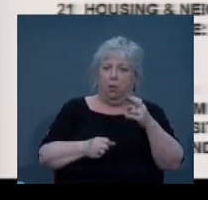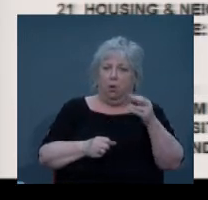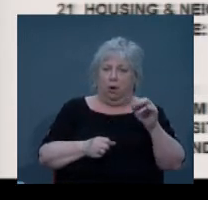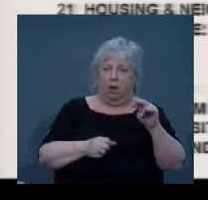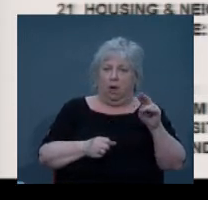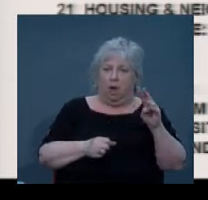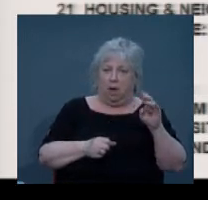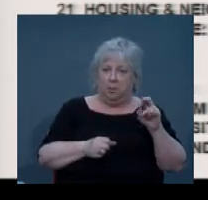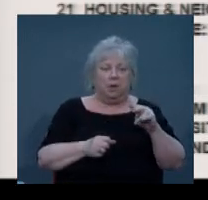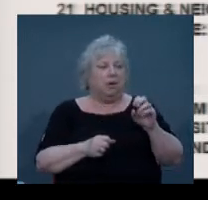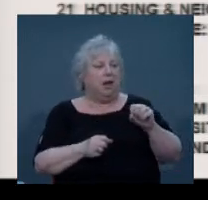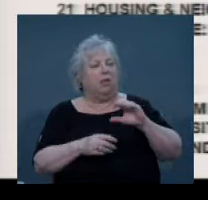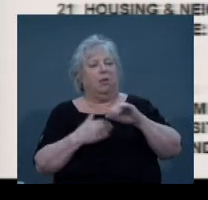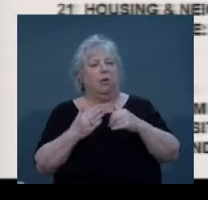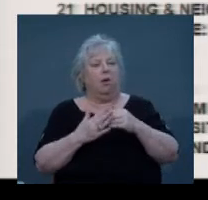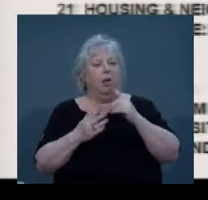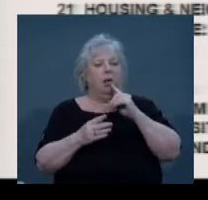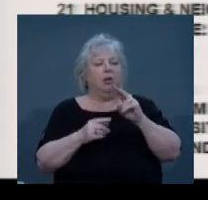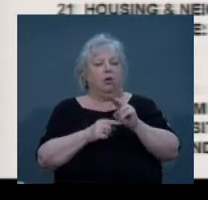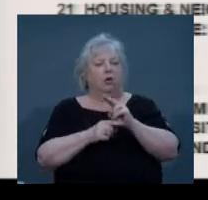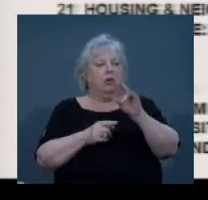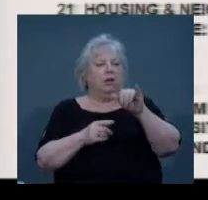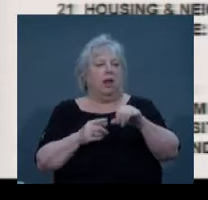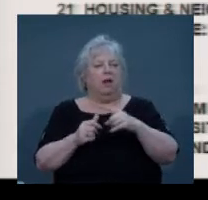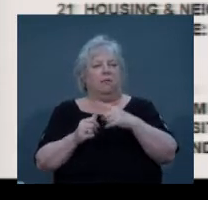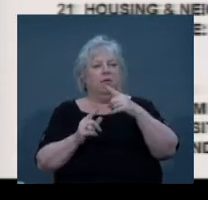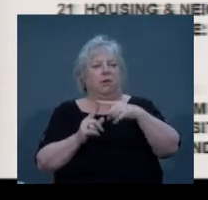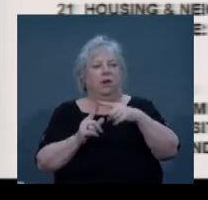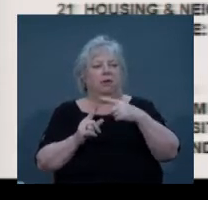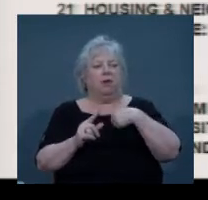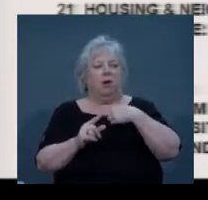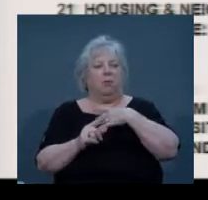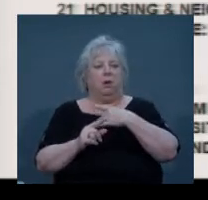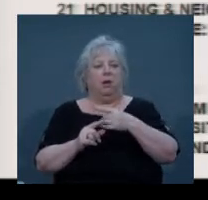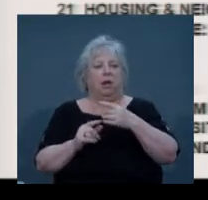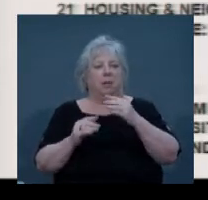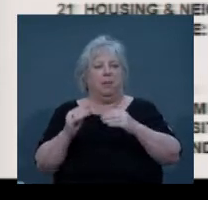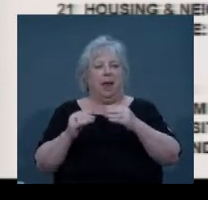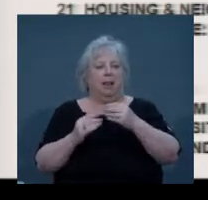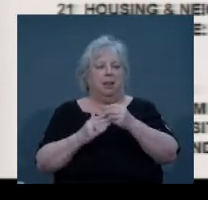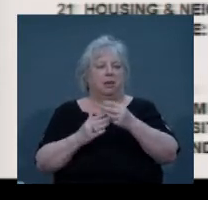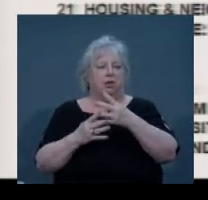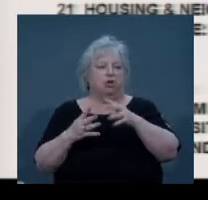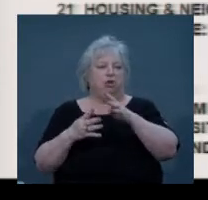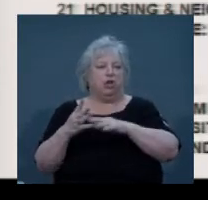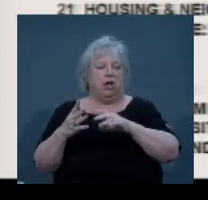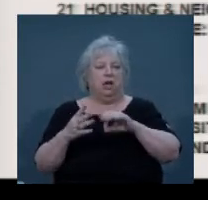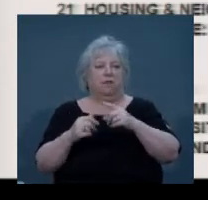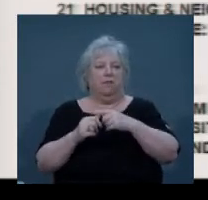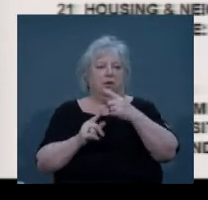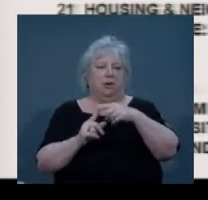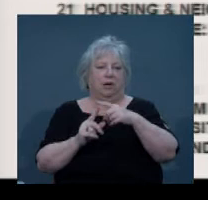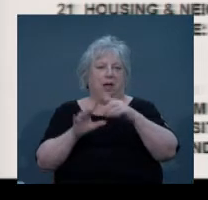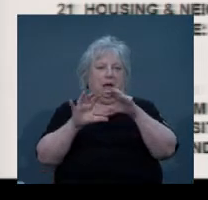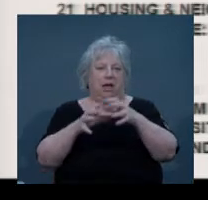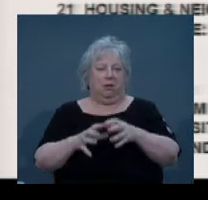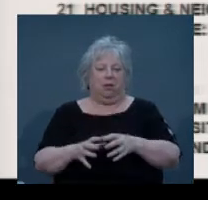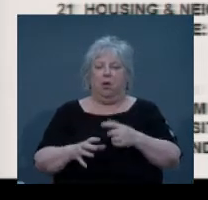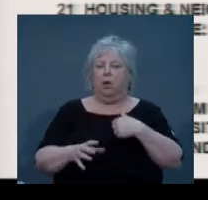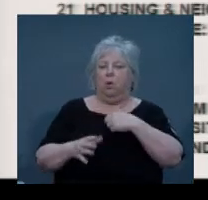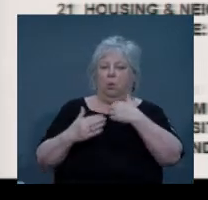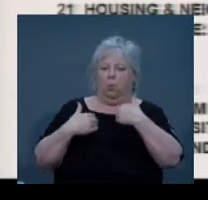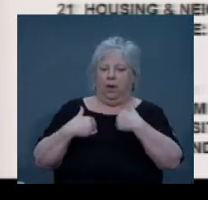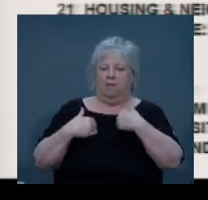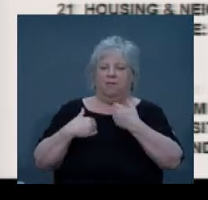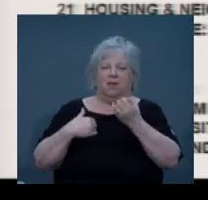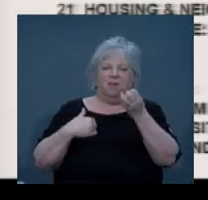being used at First Tee. So I would like to have a complete balance sheet breakdown of the First Tee. Okay, we have